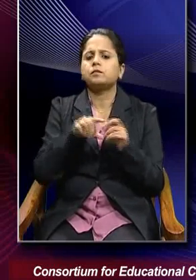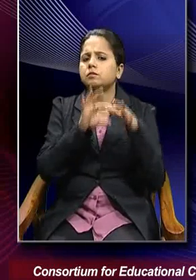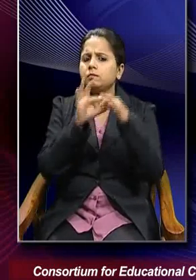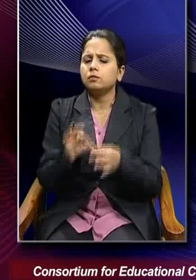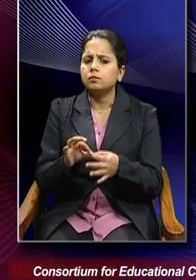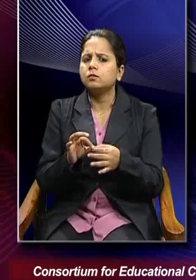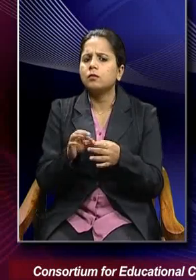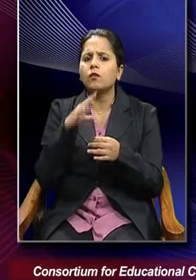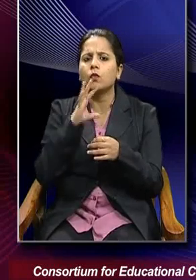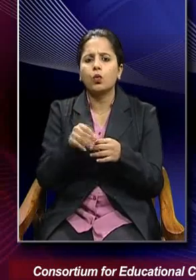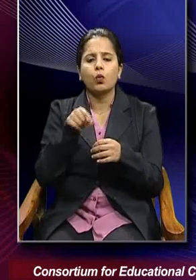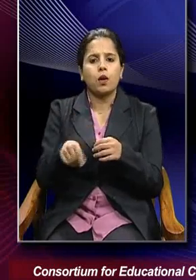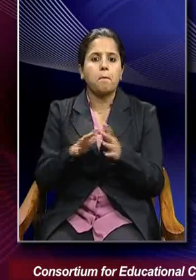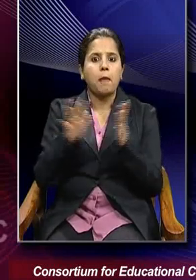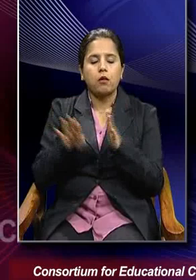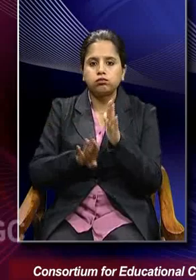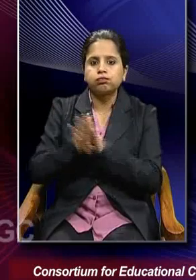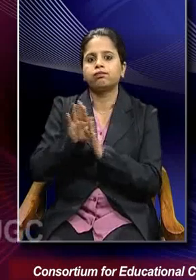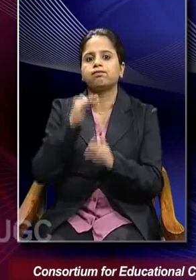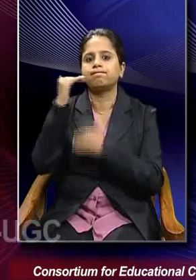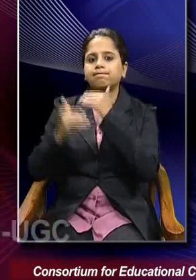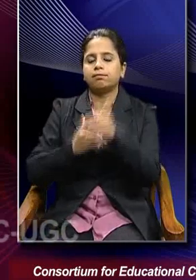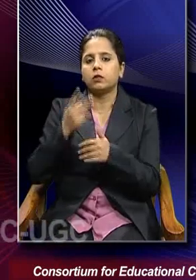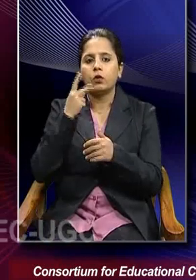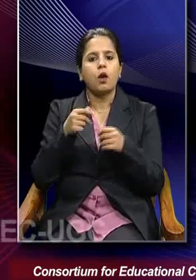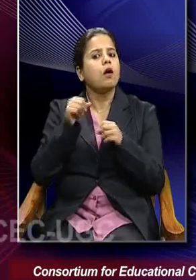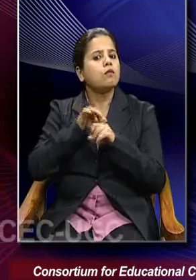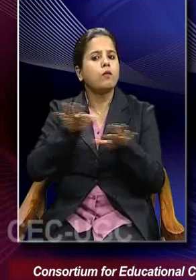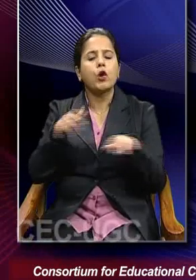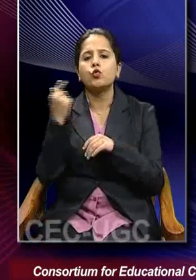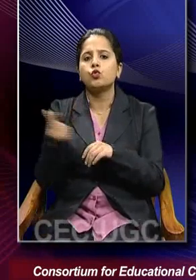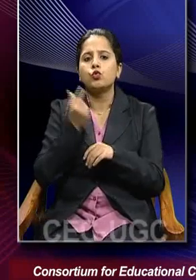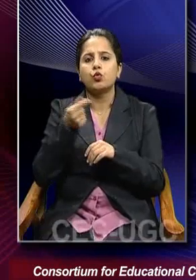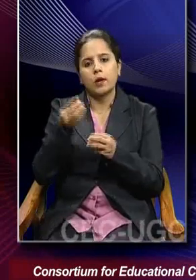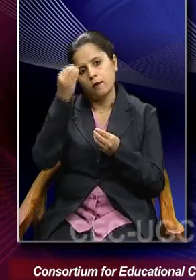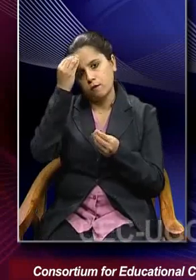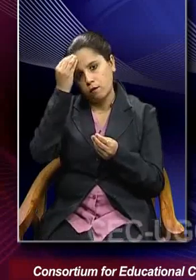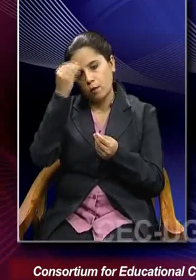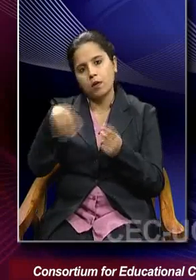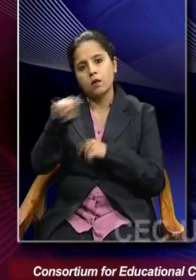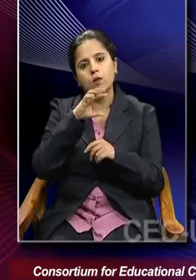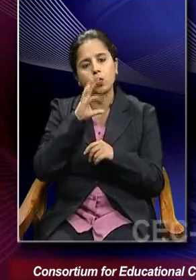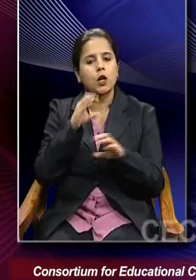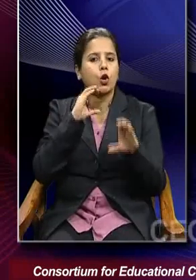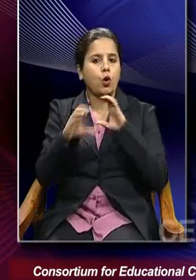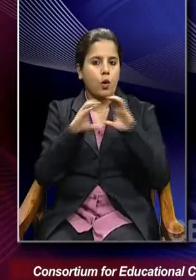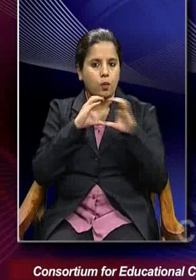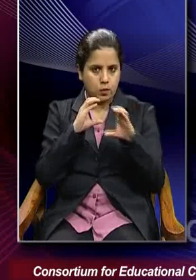with rapid development and widespread use of information and